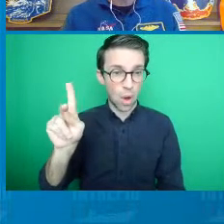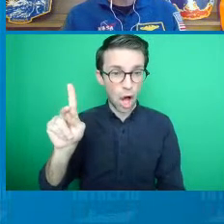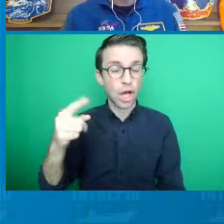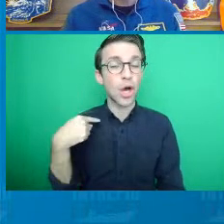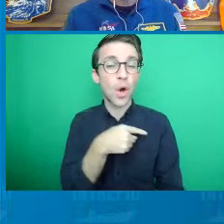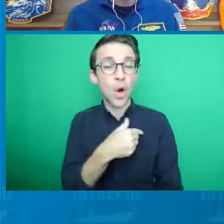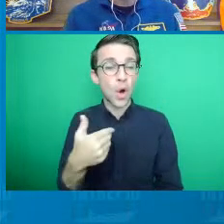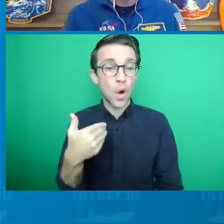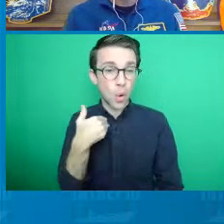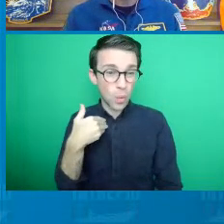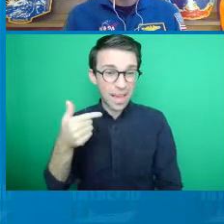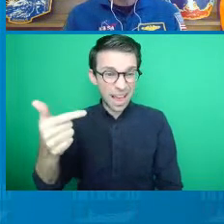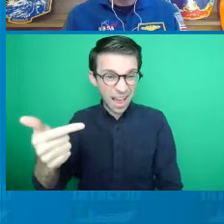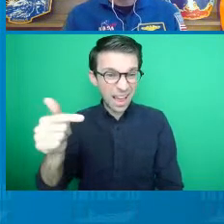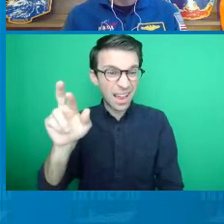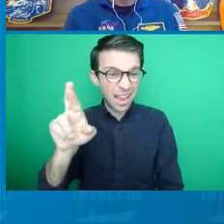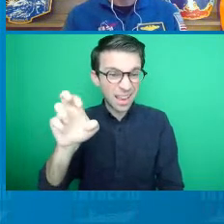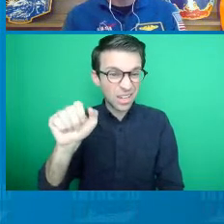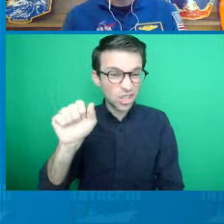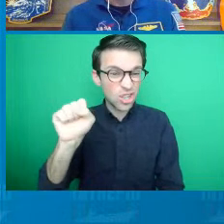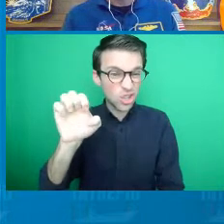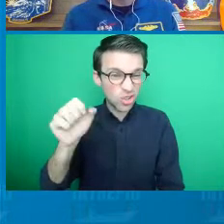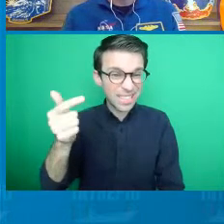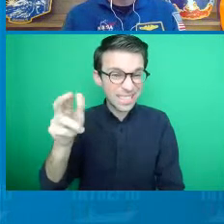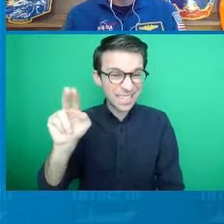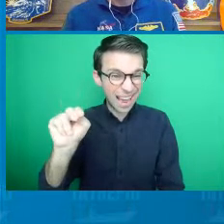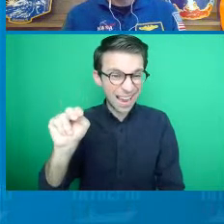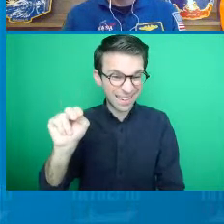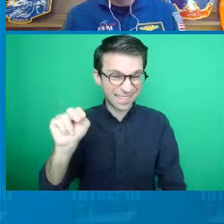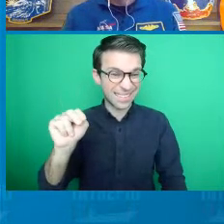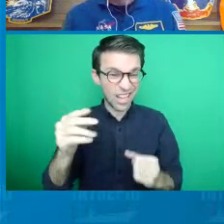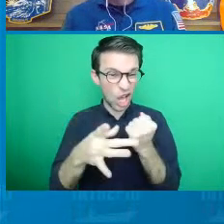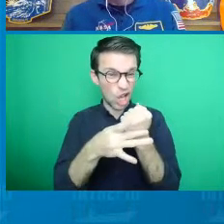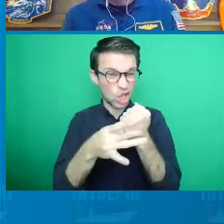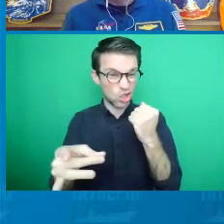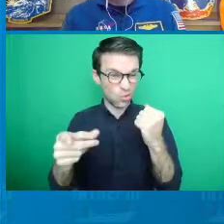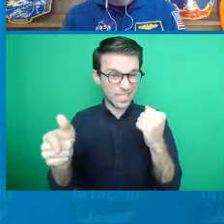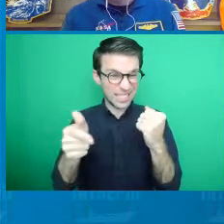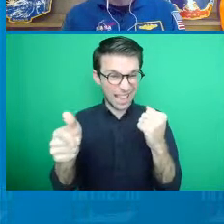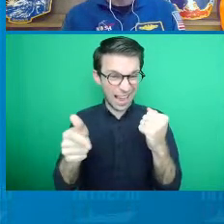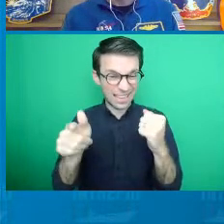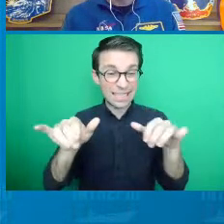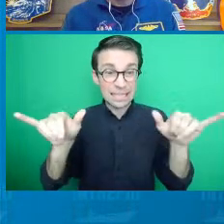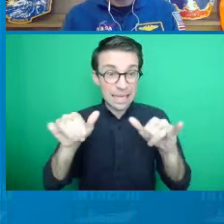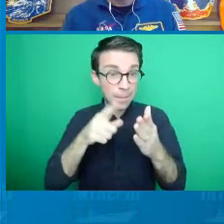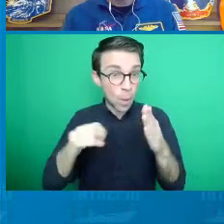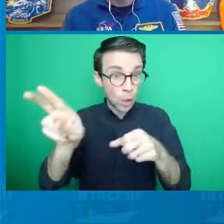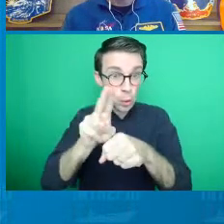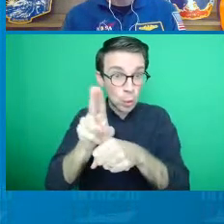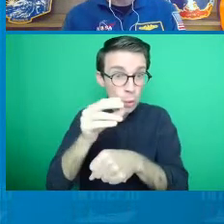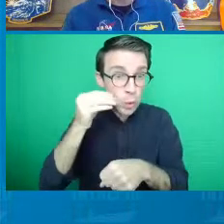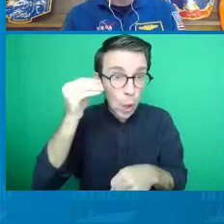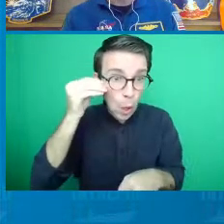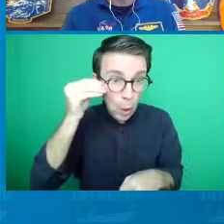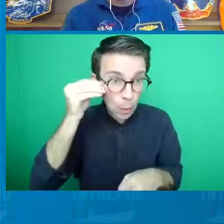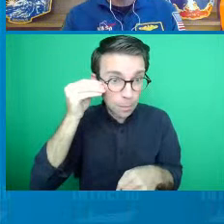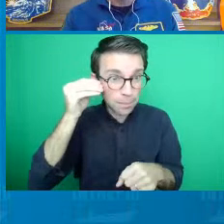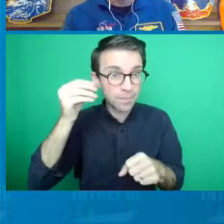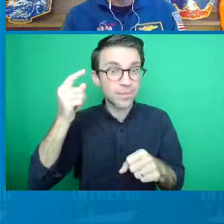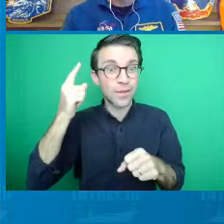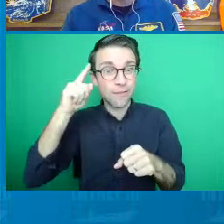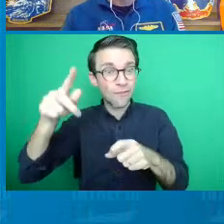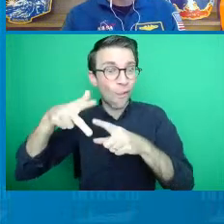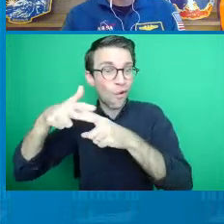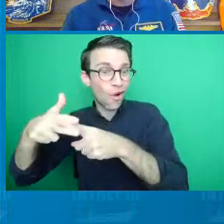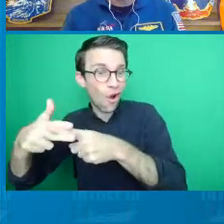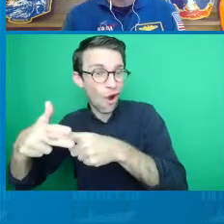similar probably to what you use to caulk windows or your tub at home, and cloth wipes to wipe up the extra grease